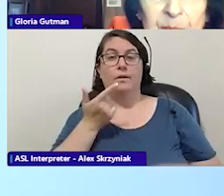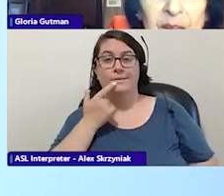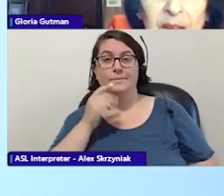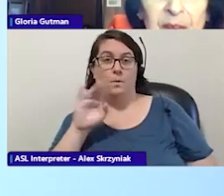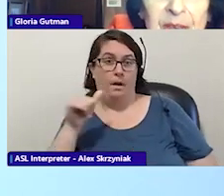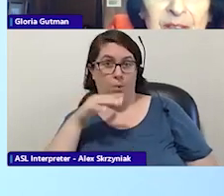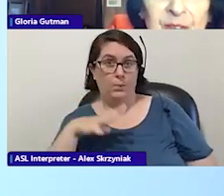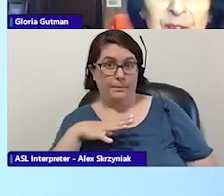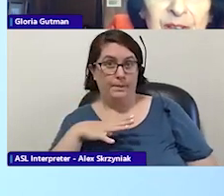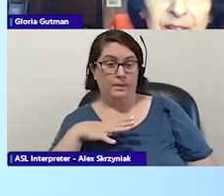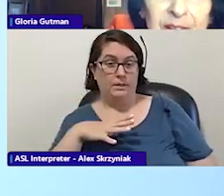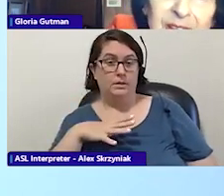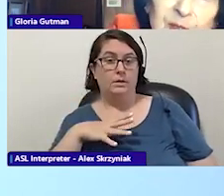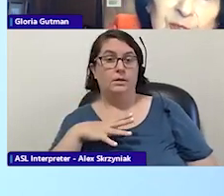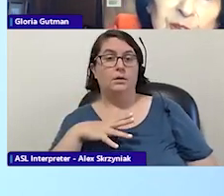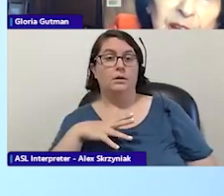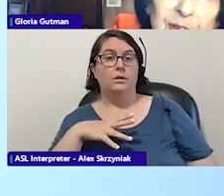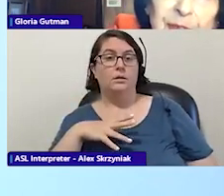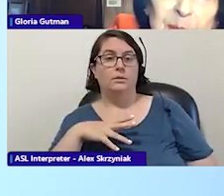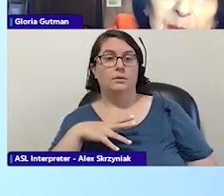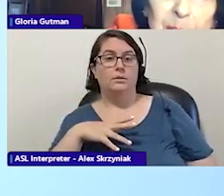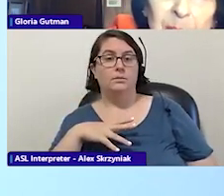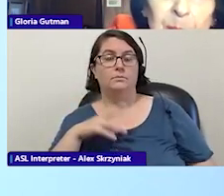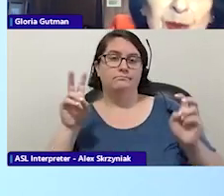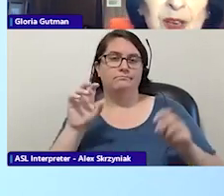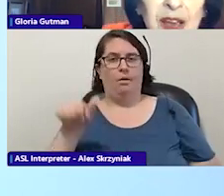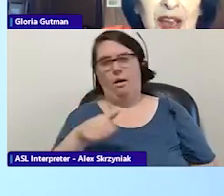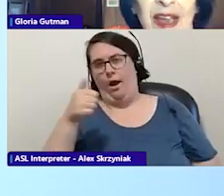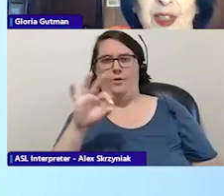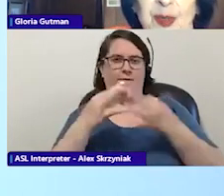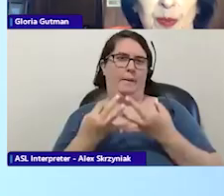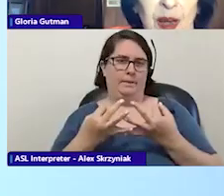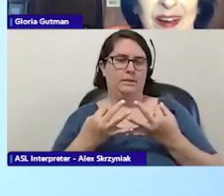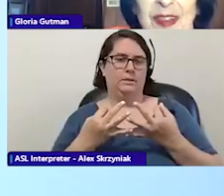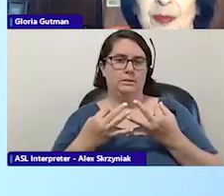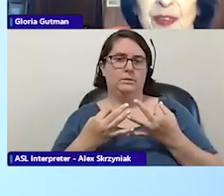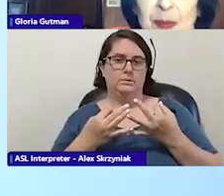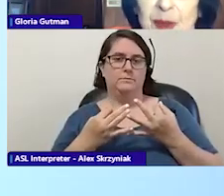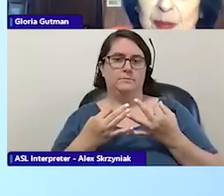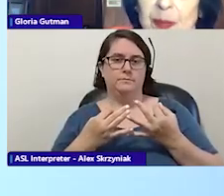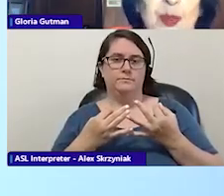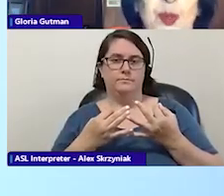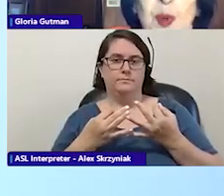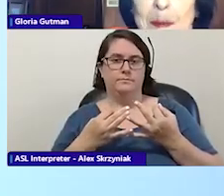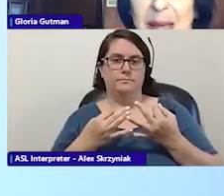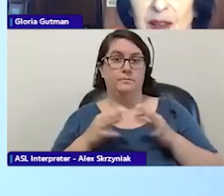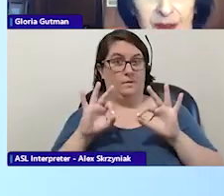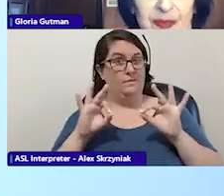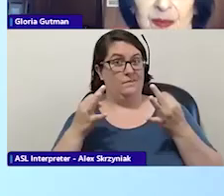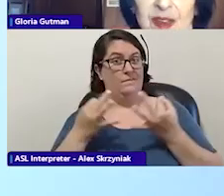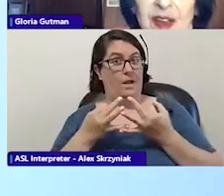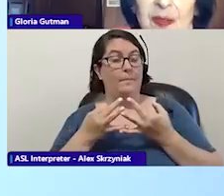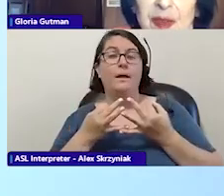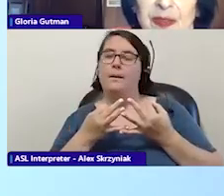women, and it says other family members, it's other family members who are male